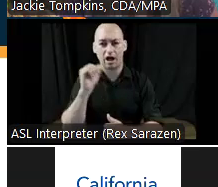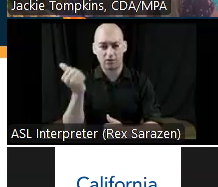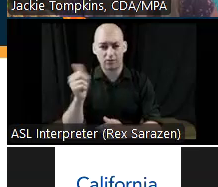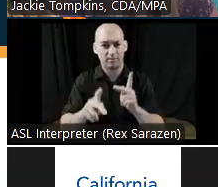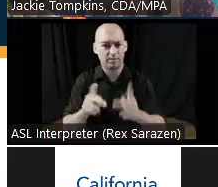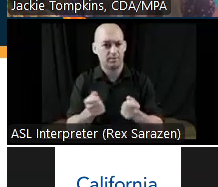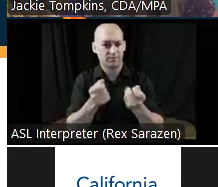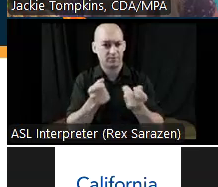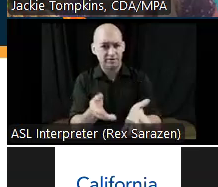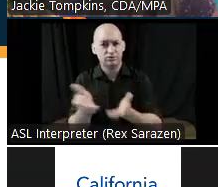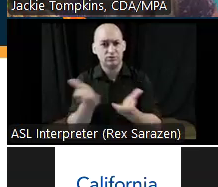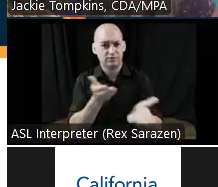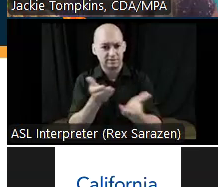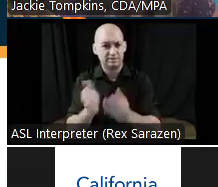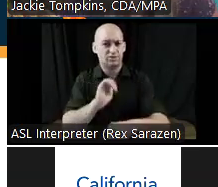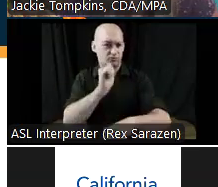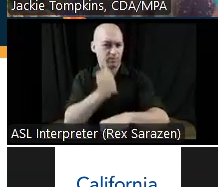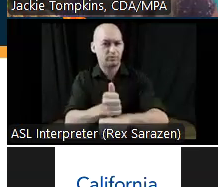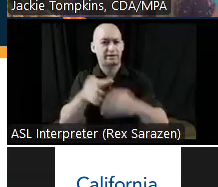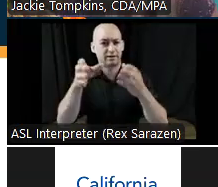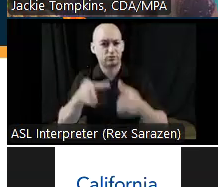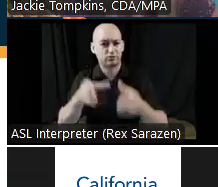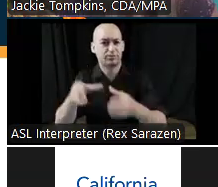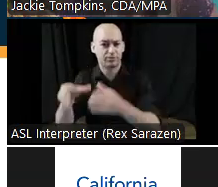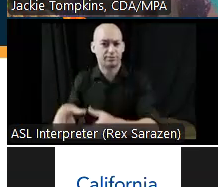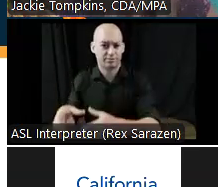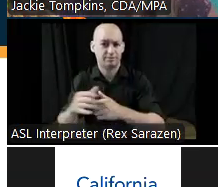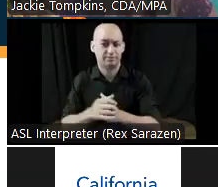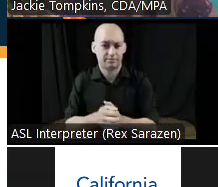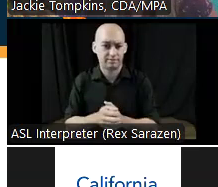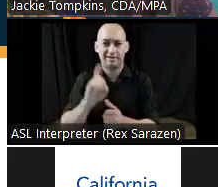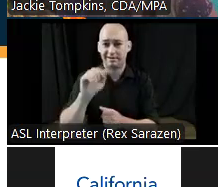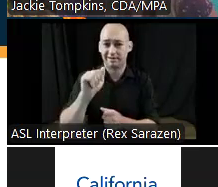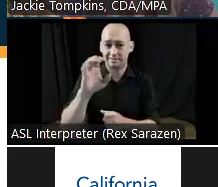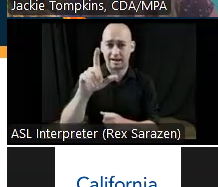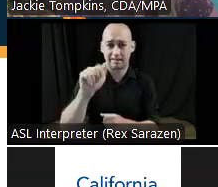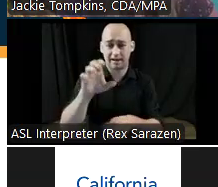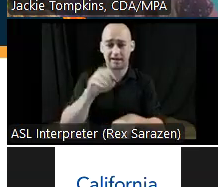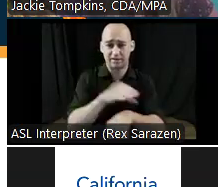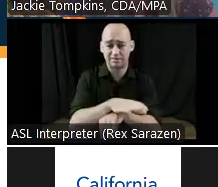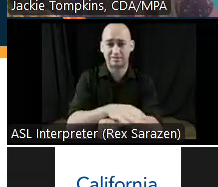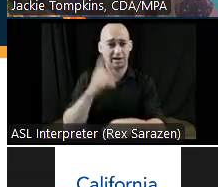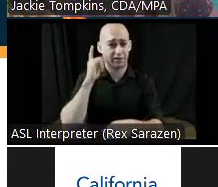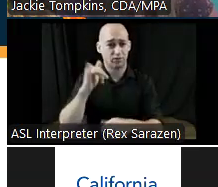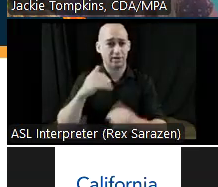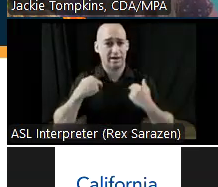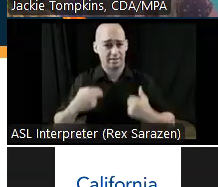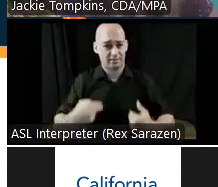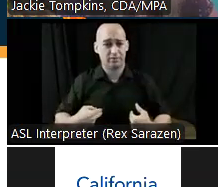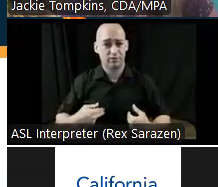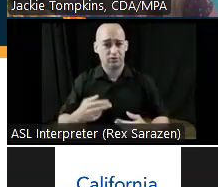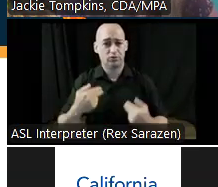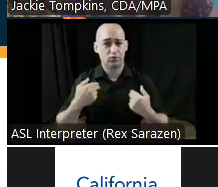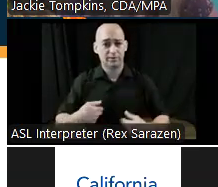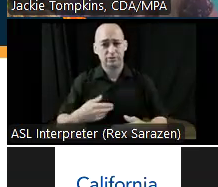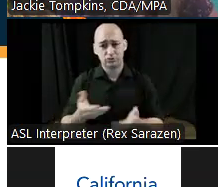represent consumers. The DACLAC also advises our California Health and Human Services Agency, in addition